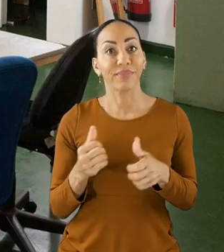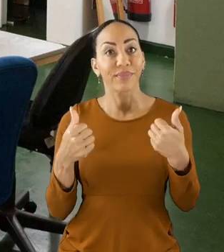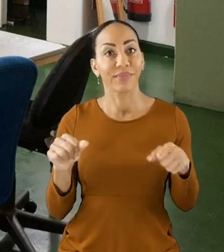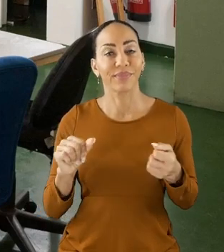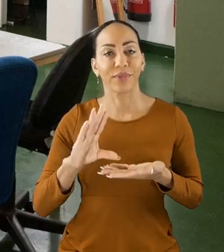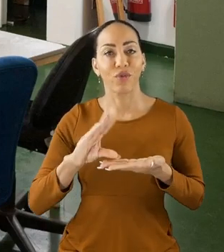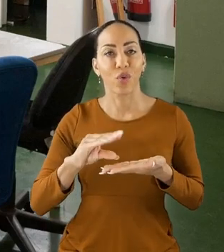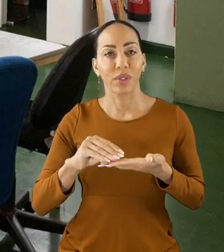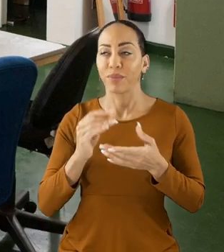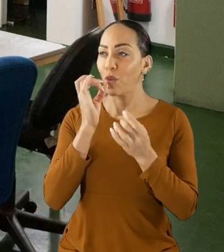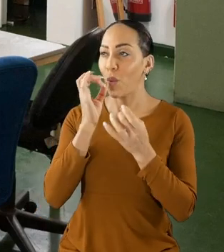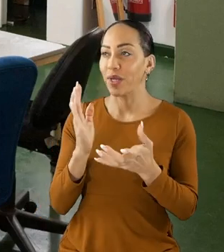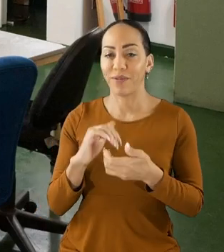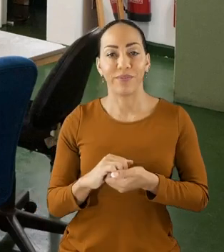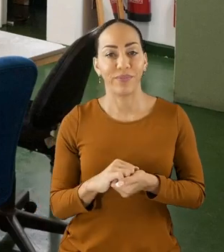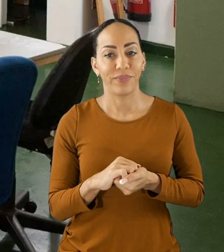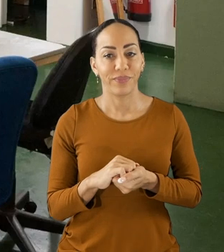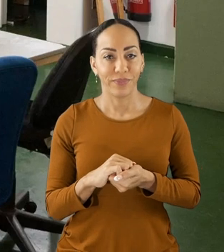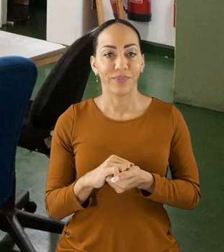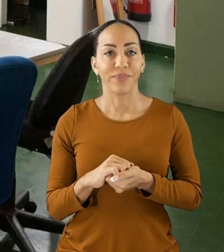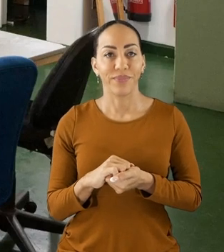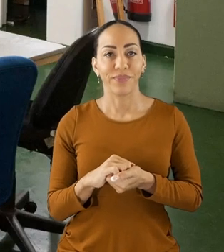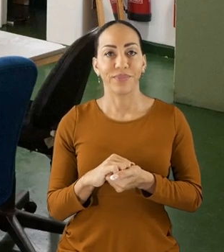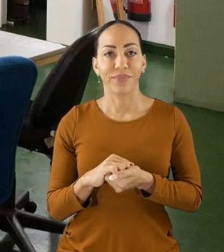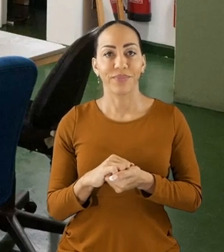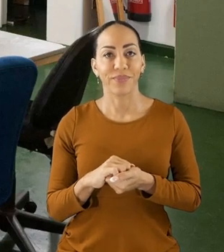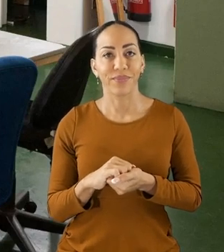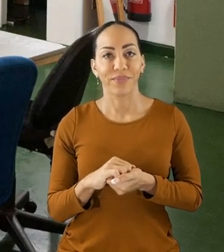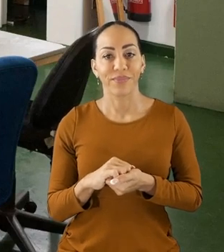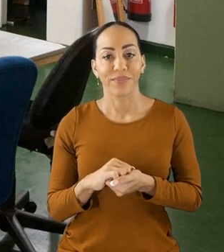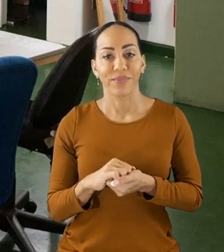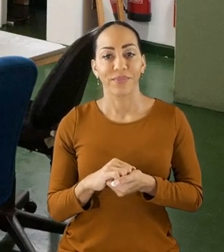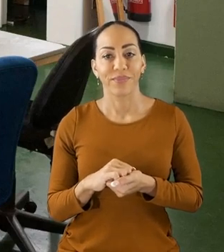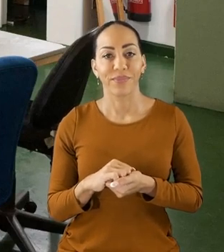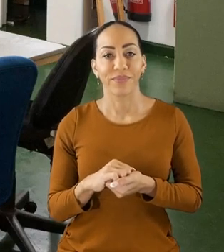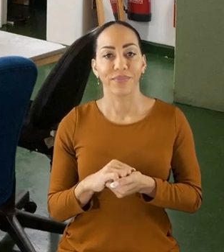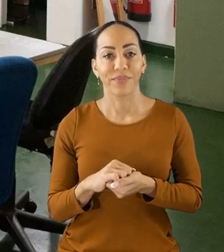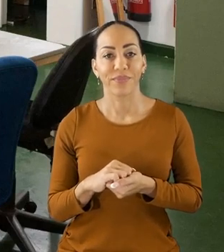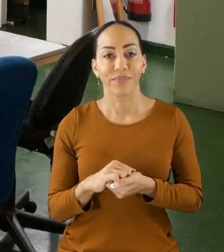Okay. Okay, starting recording. Wonderful. Okay, lovely. So what we've got is